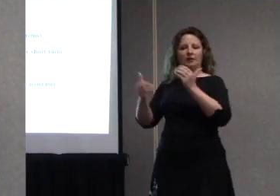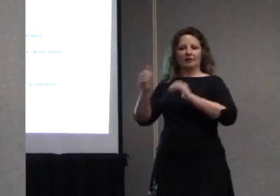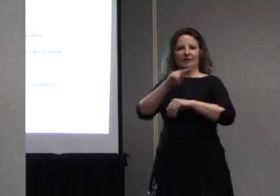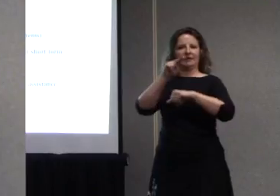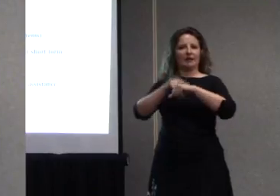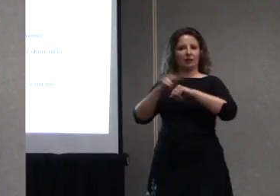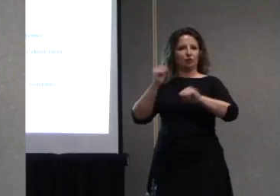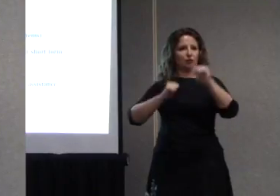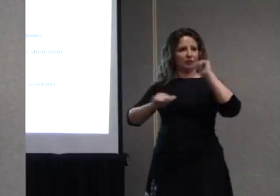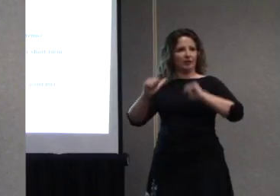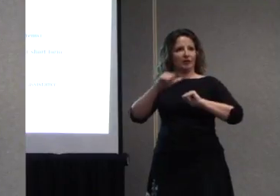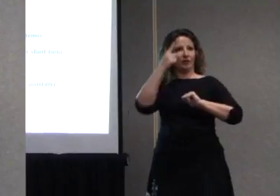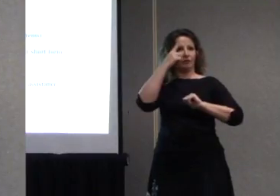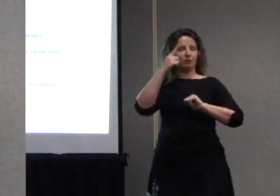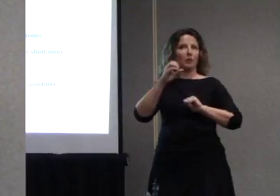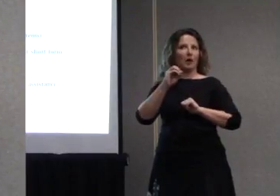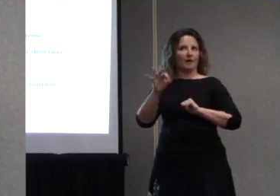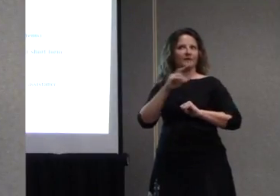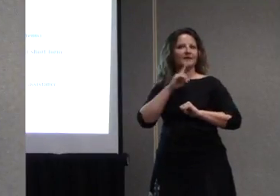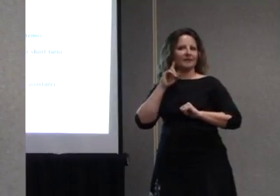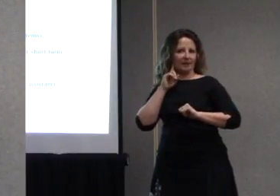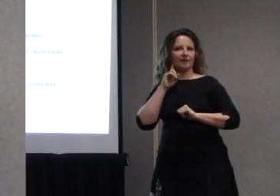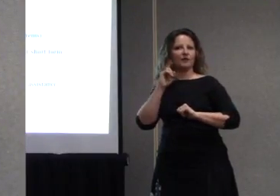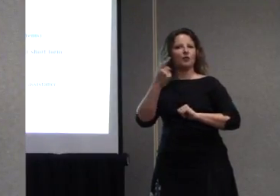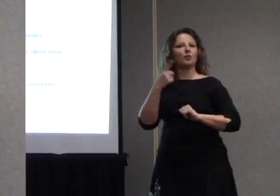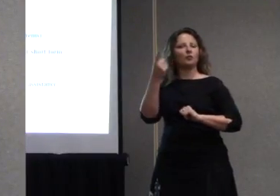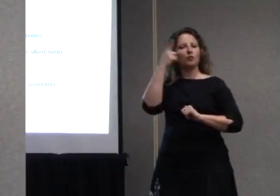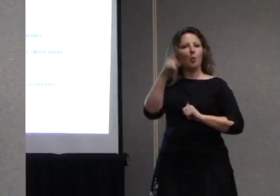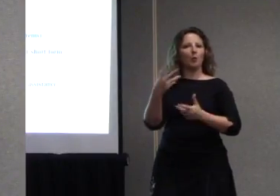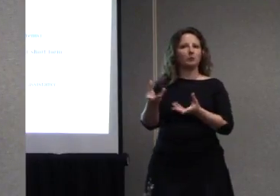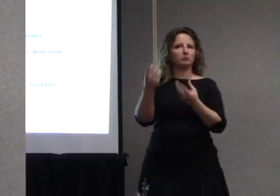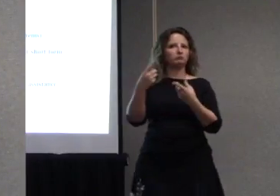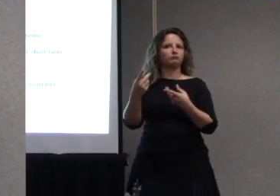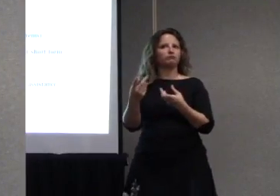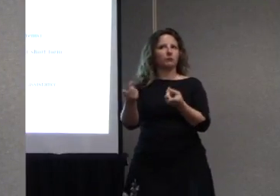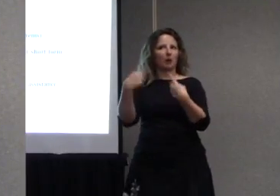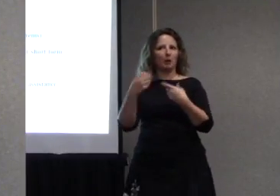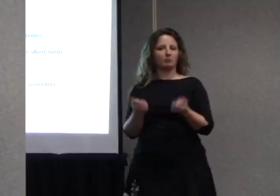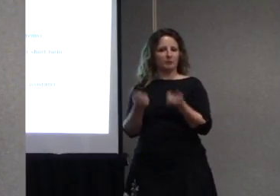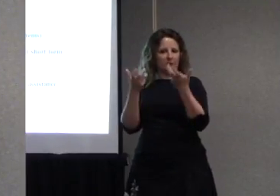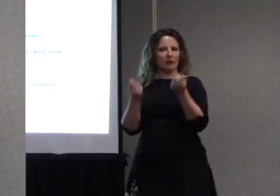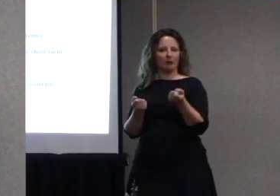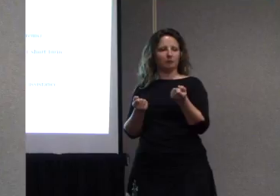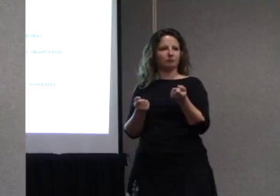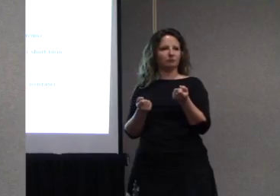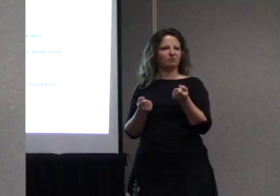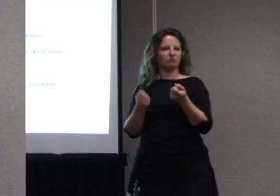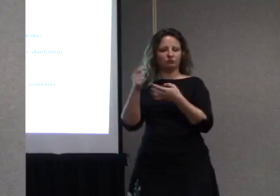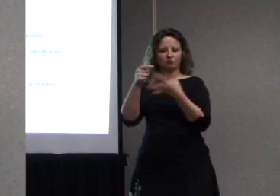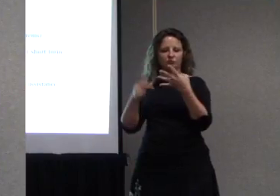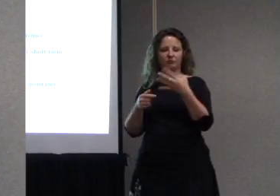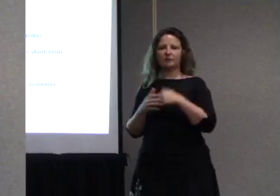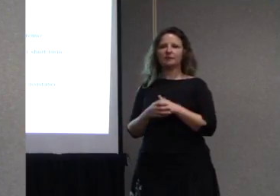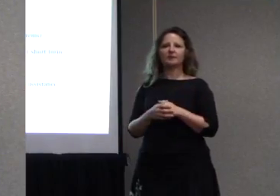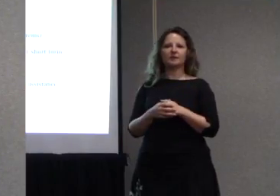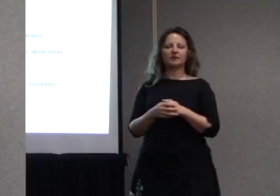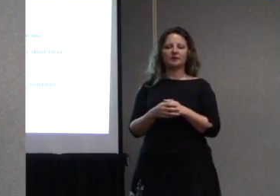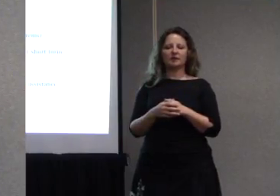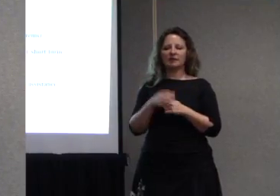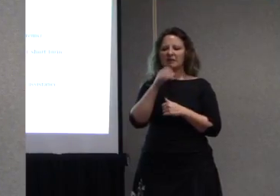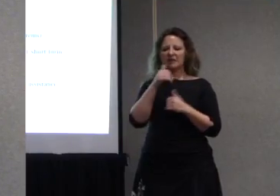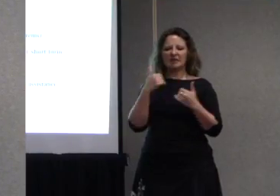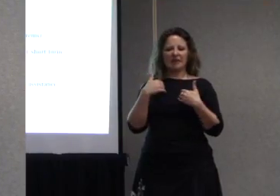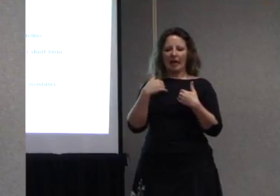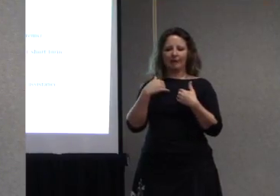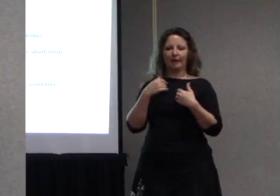to come in and to sign that. And I was one of the reviewers of that, and they didn't go through all this